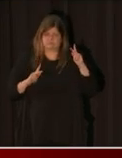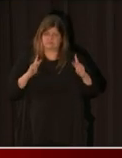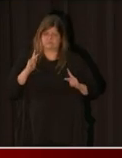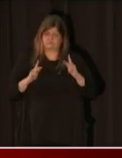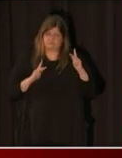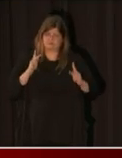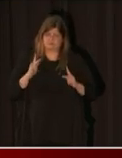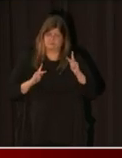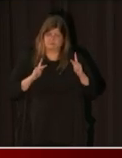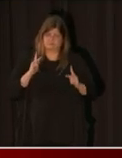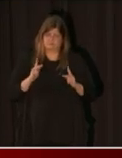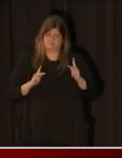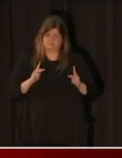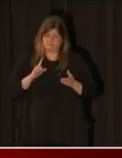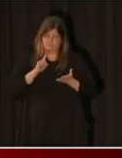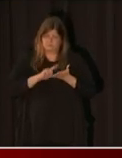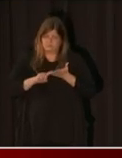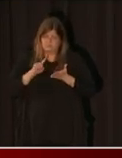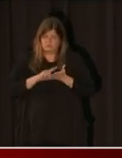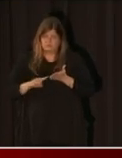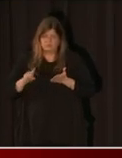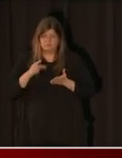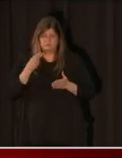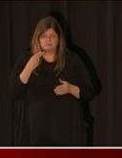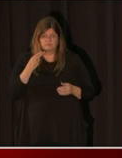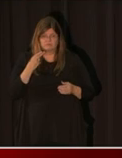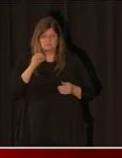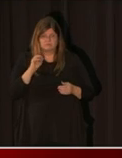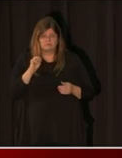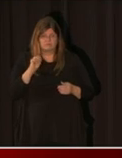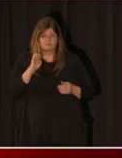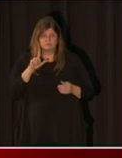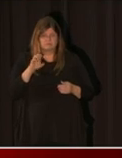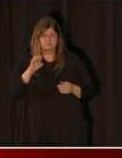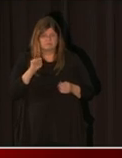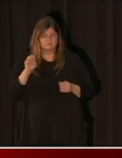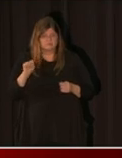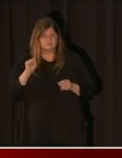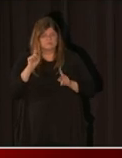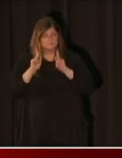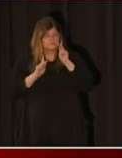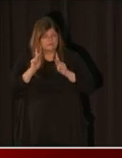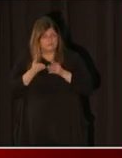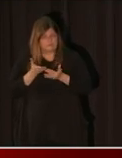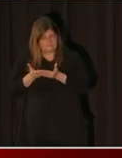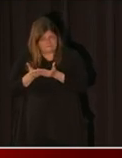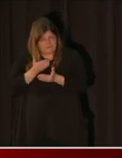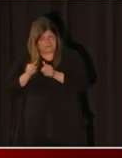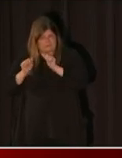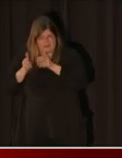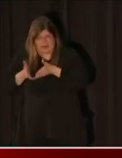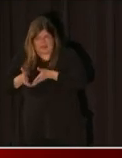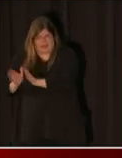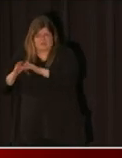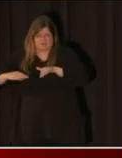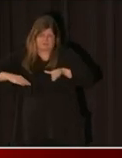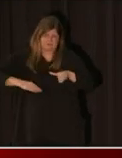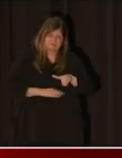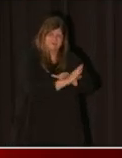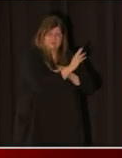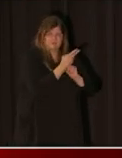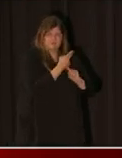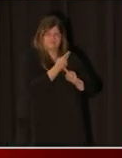inside. I can't speak to exactly what you are referring to. We have